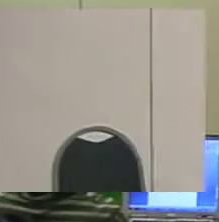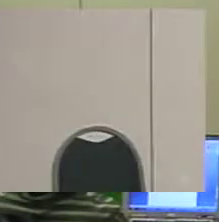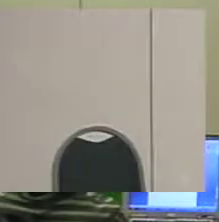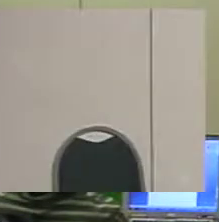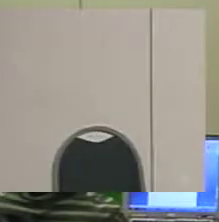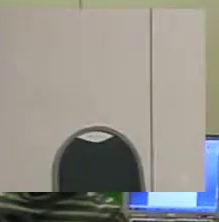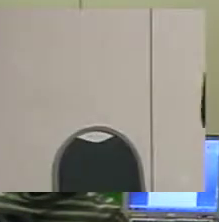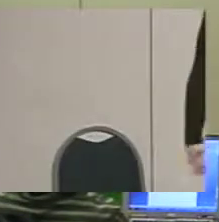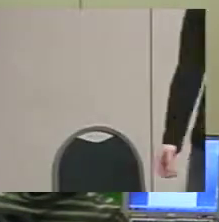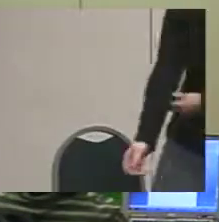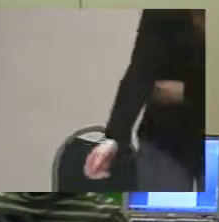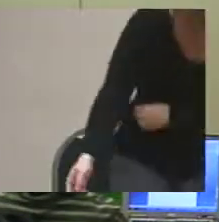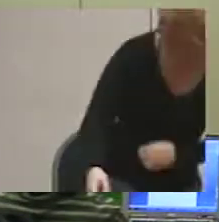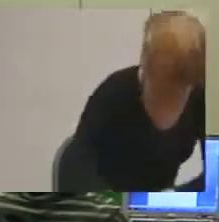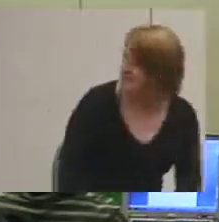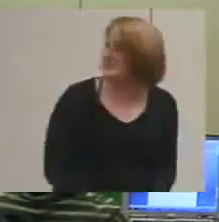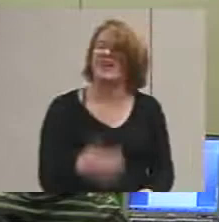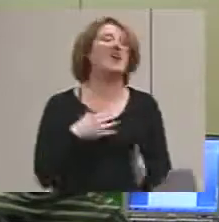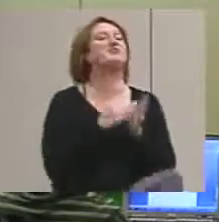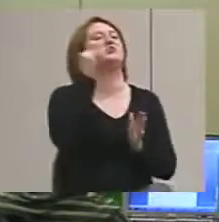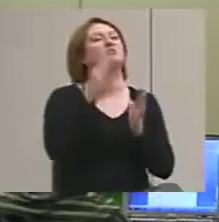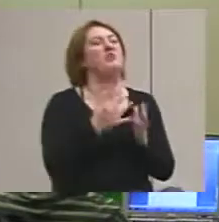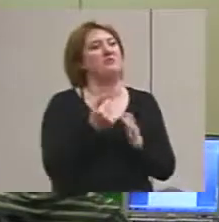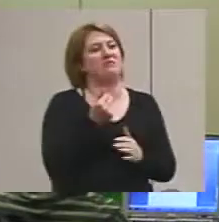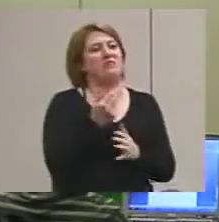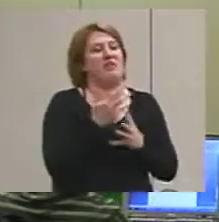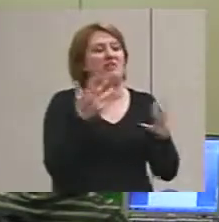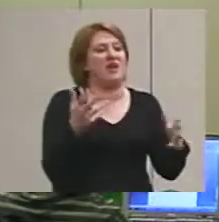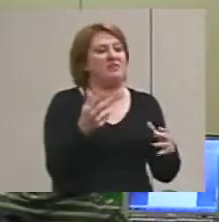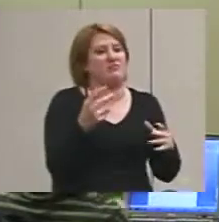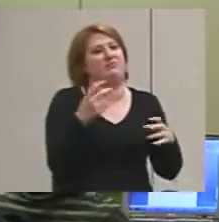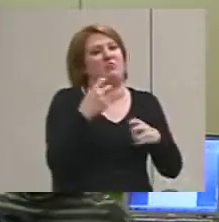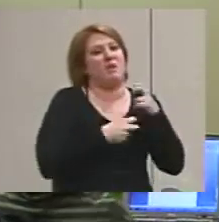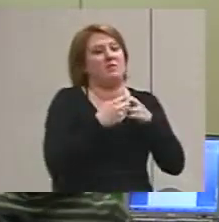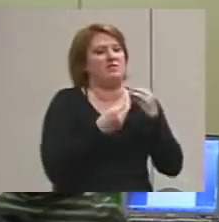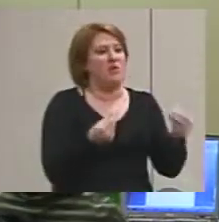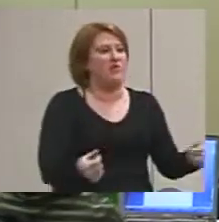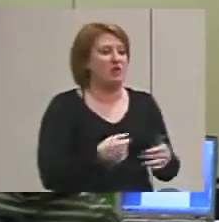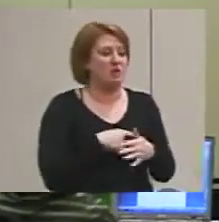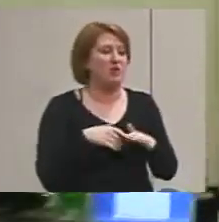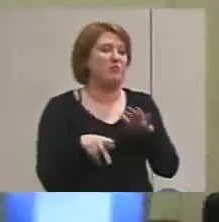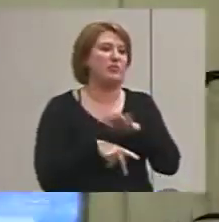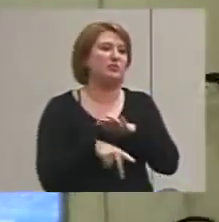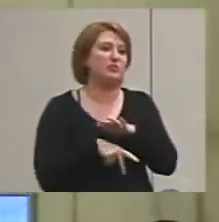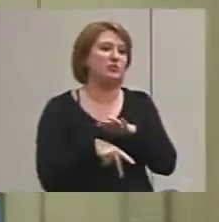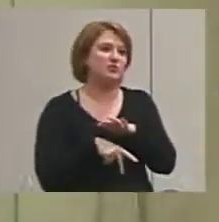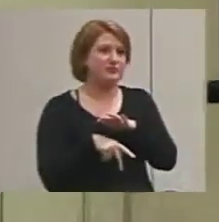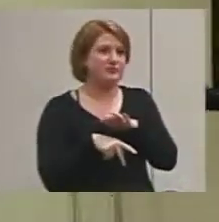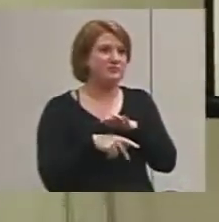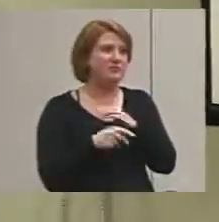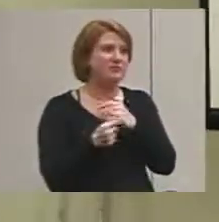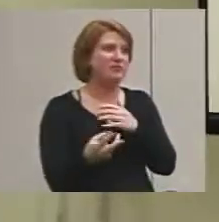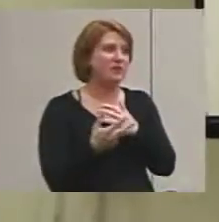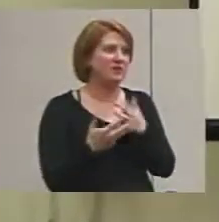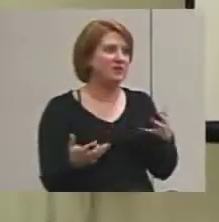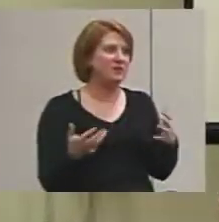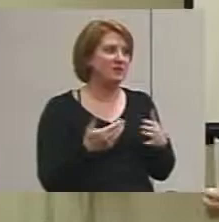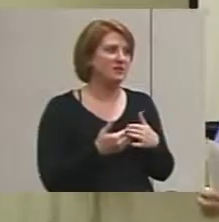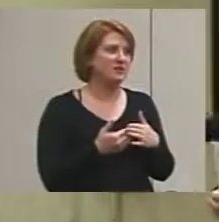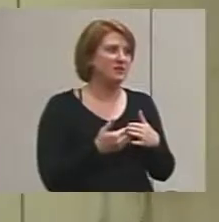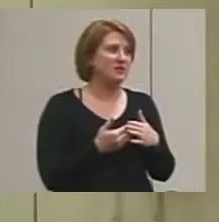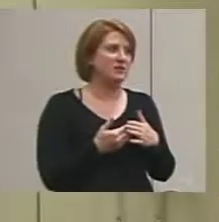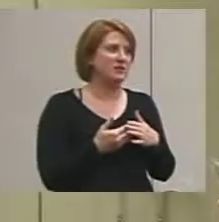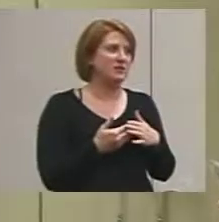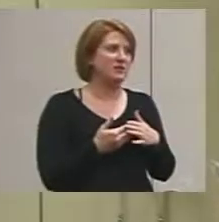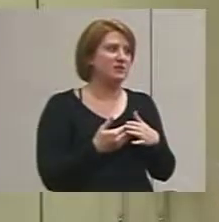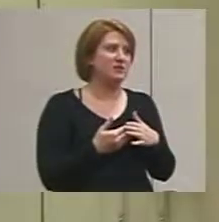We have a student that we've done quite a bit of problem solving, a little preschooler, that we've put several things in place. My frustration before I